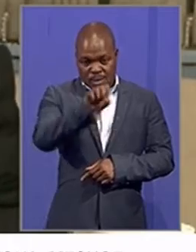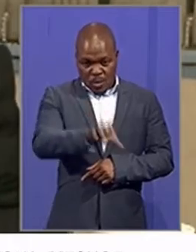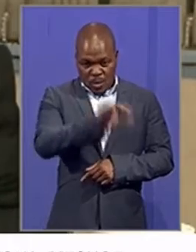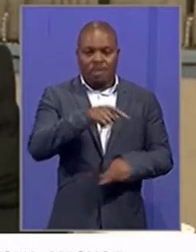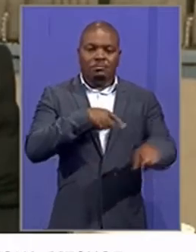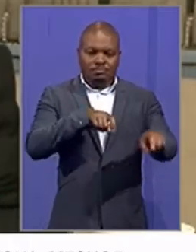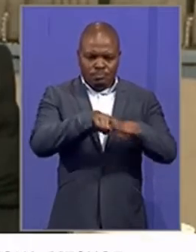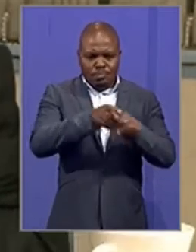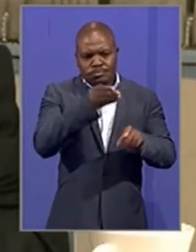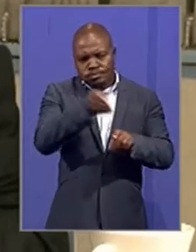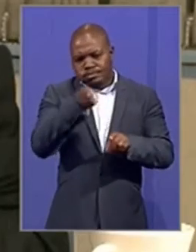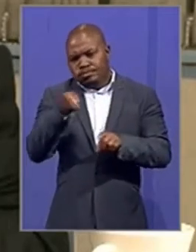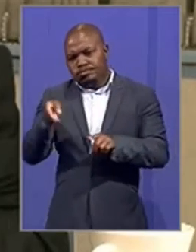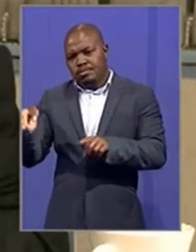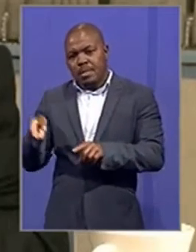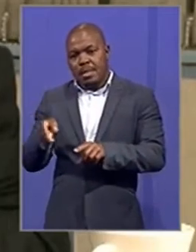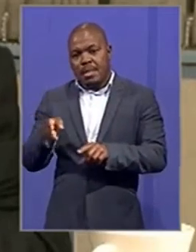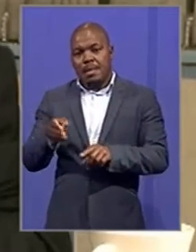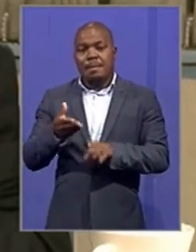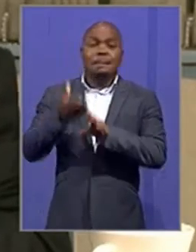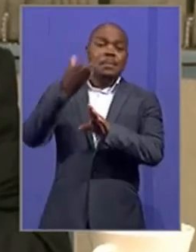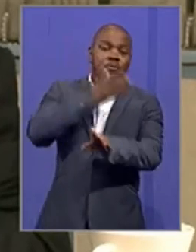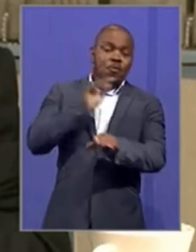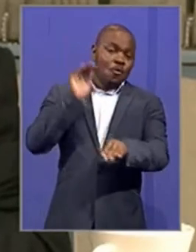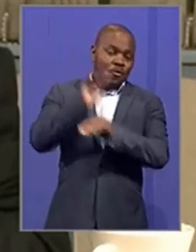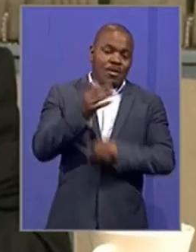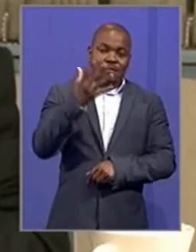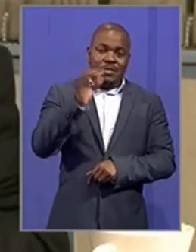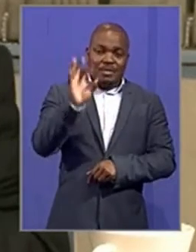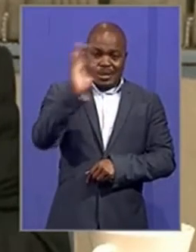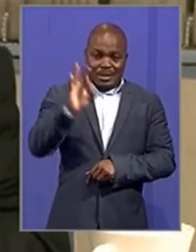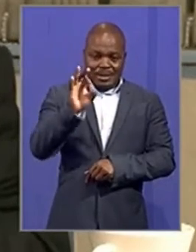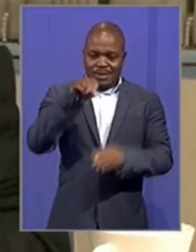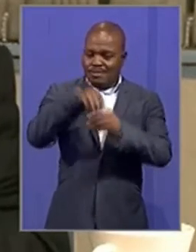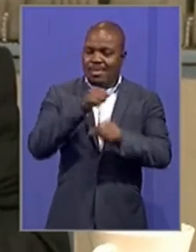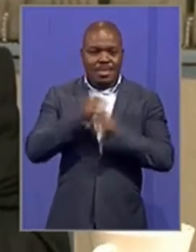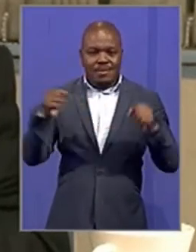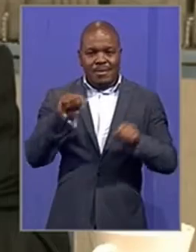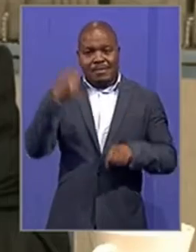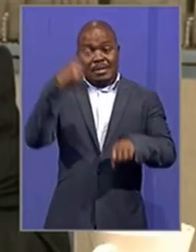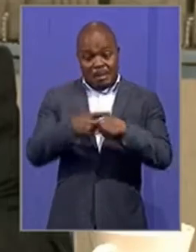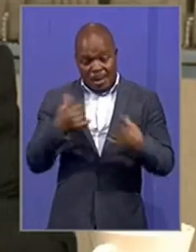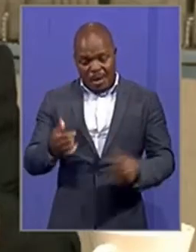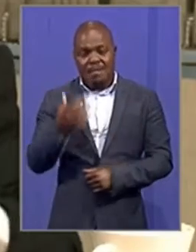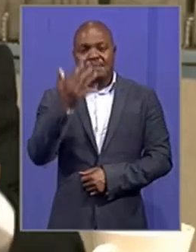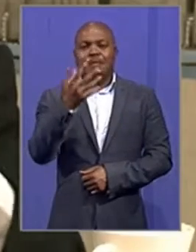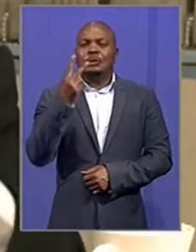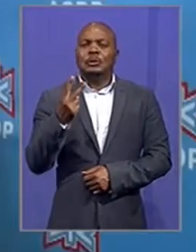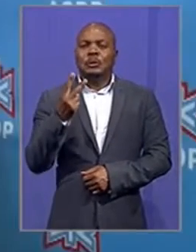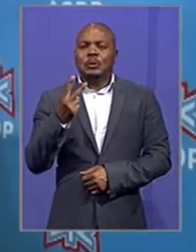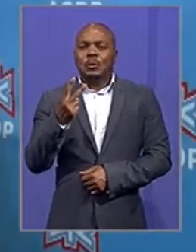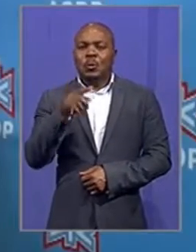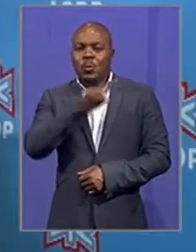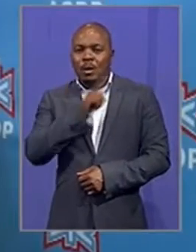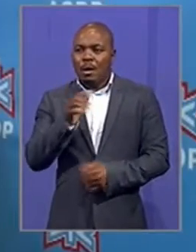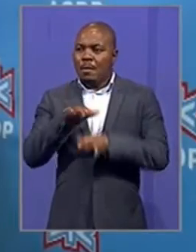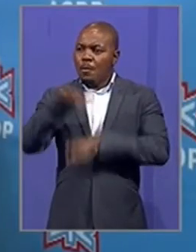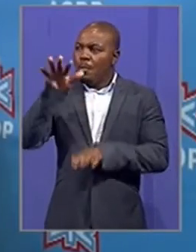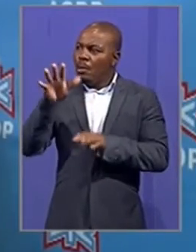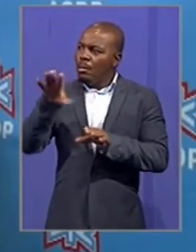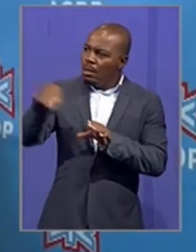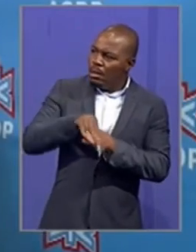never contested more than 50%. It's the first time we're 52. Yeah. Okay? We're now 52 because we have now more people who are saying